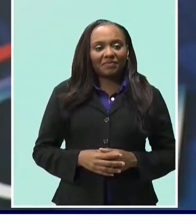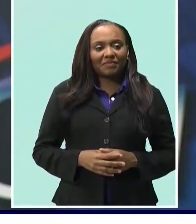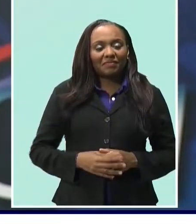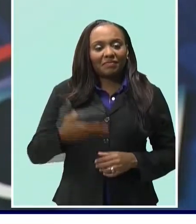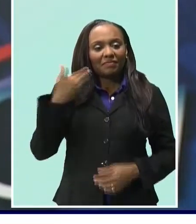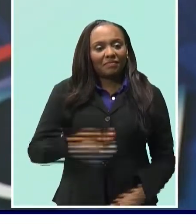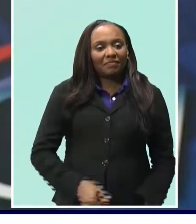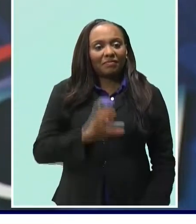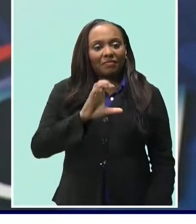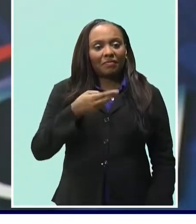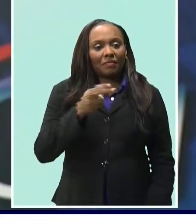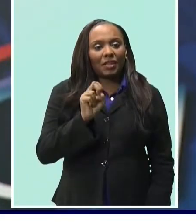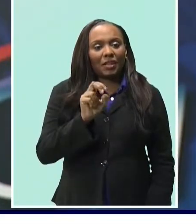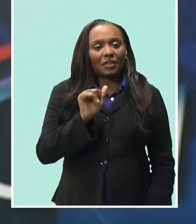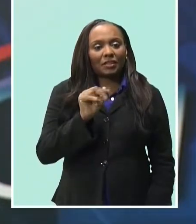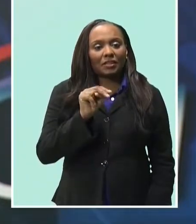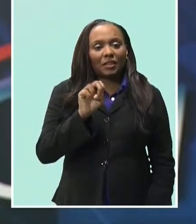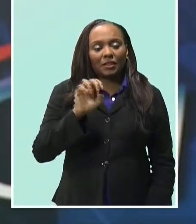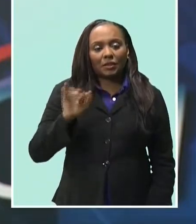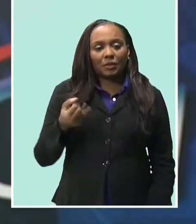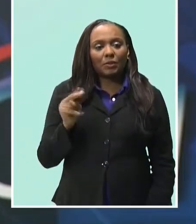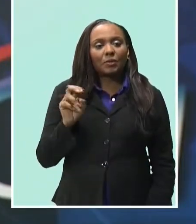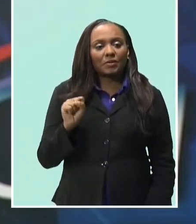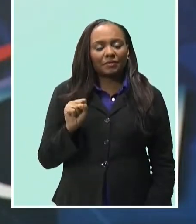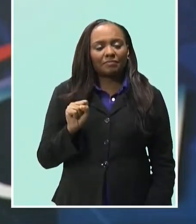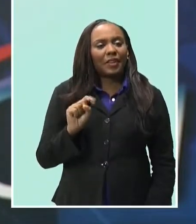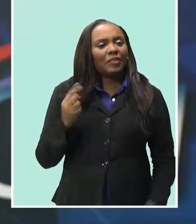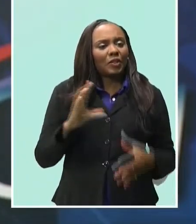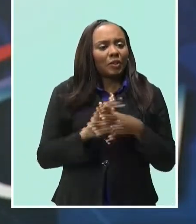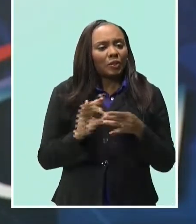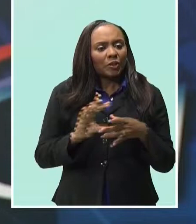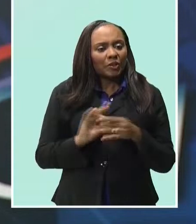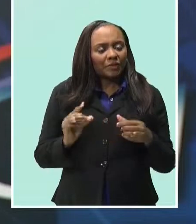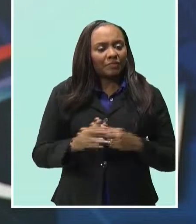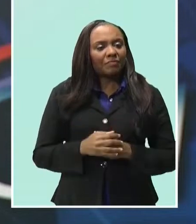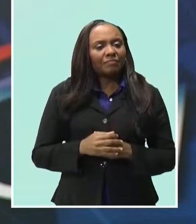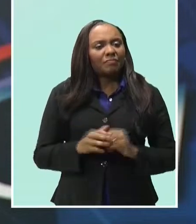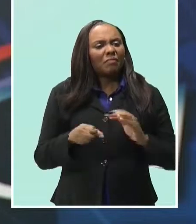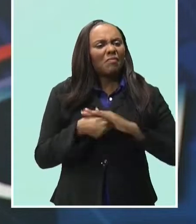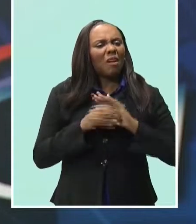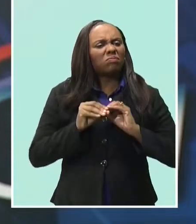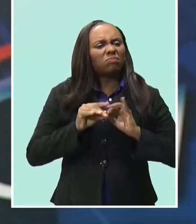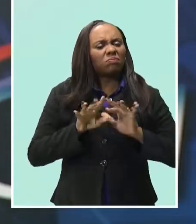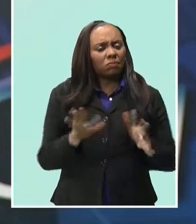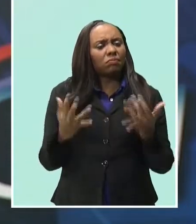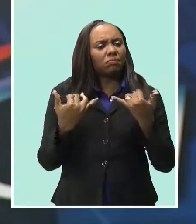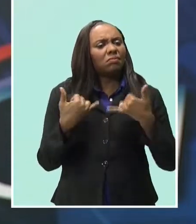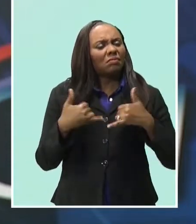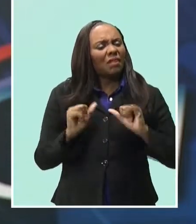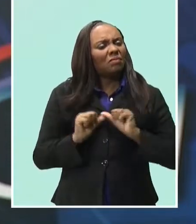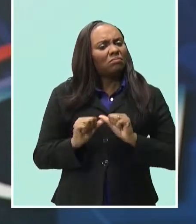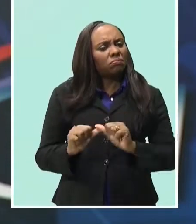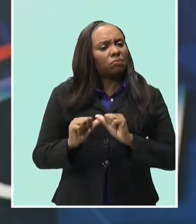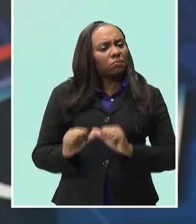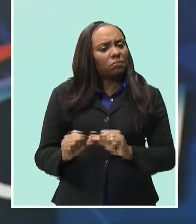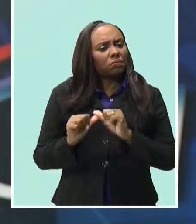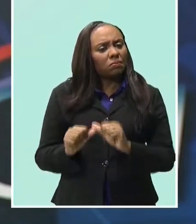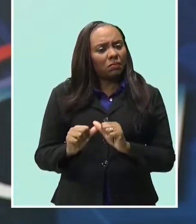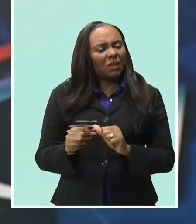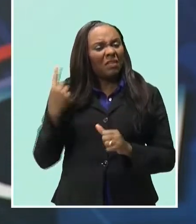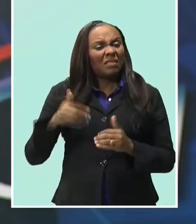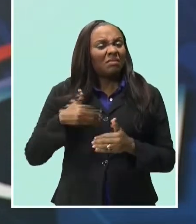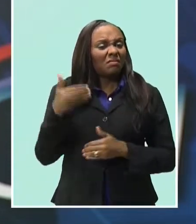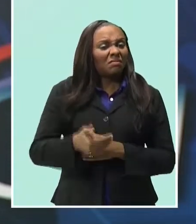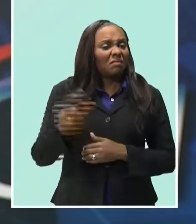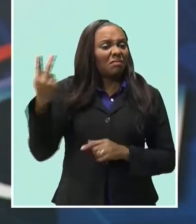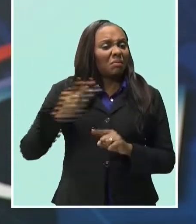I'm Shane Jones, leading the news at 7. In a clear sign that the COVID-19 pandemic is expected to remain a public health threat